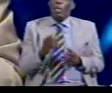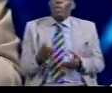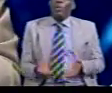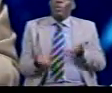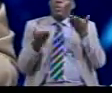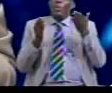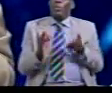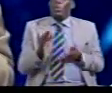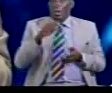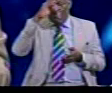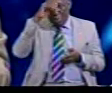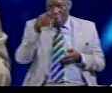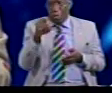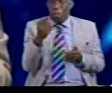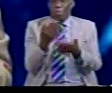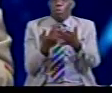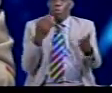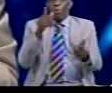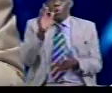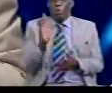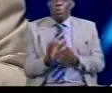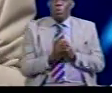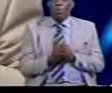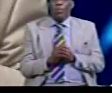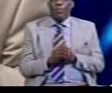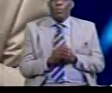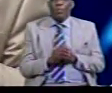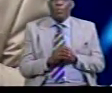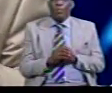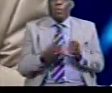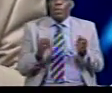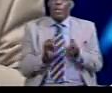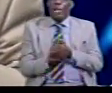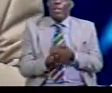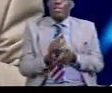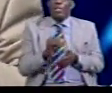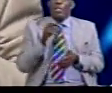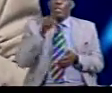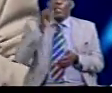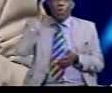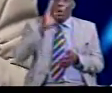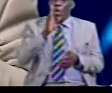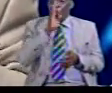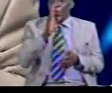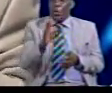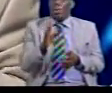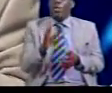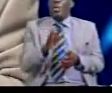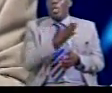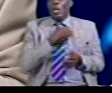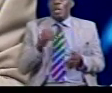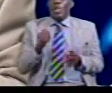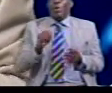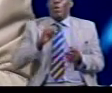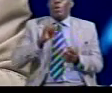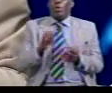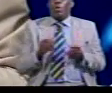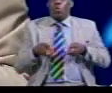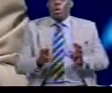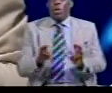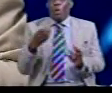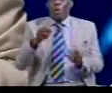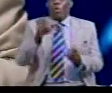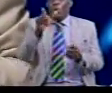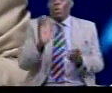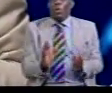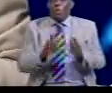soit une source de grande bénédiction. That he will be a source of great blessing. Qu'il rayonne de force. That he will